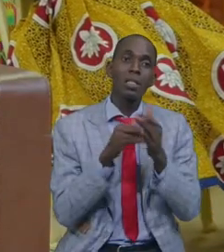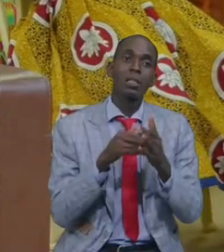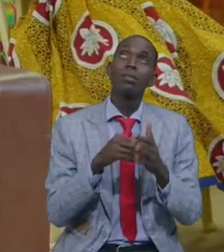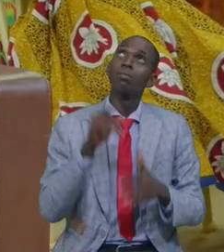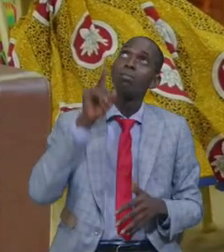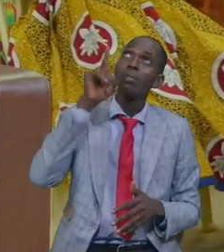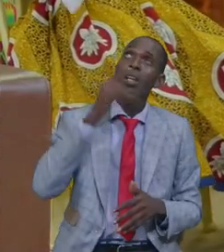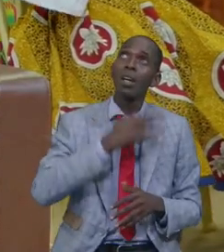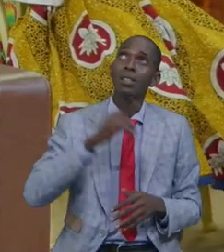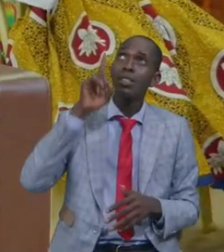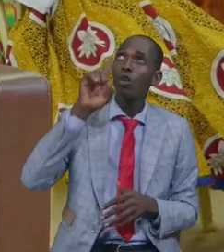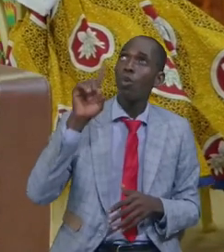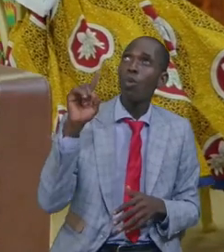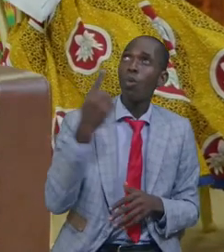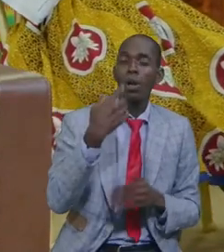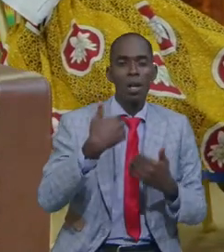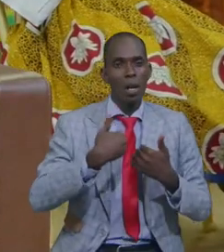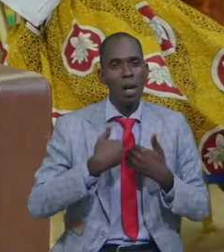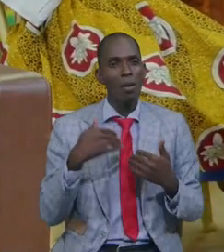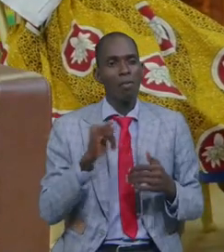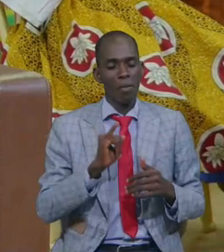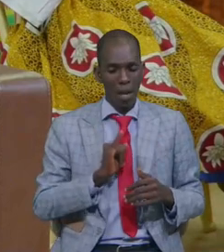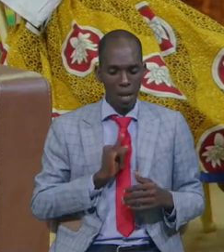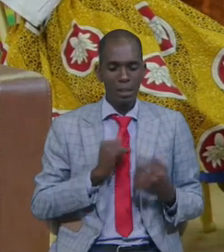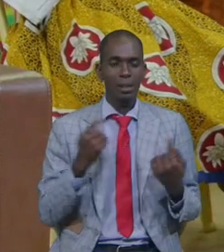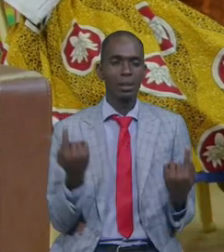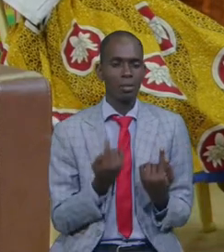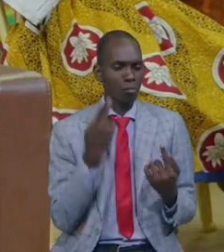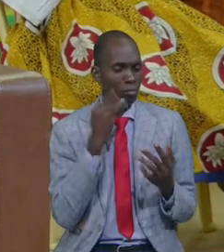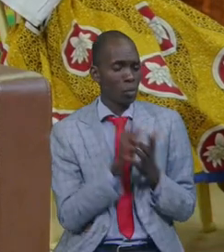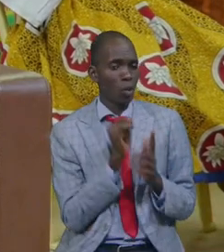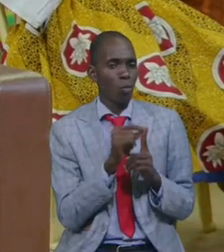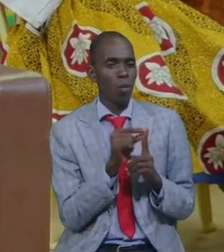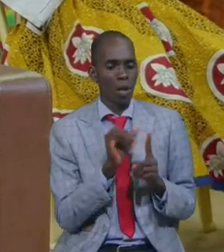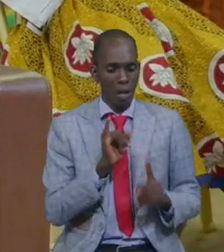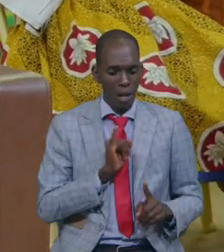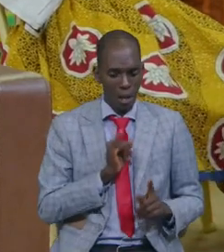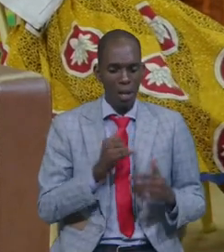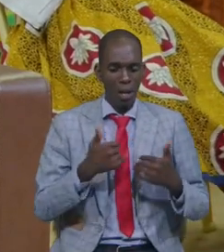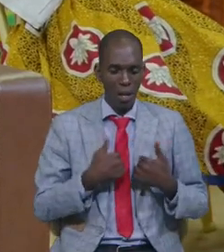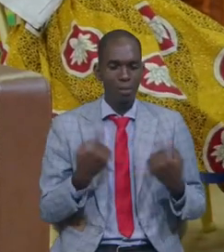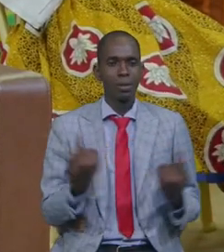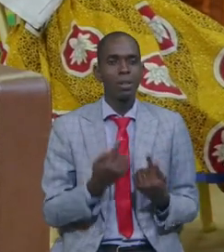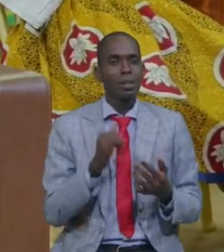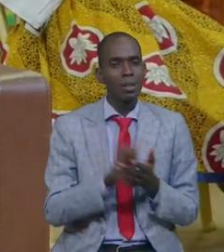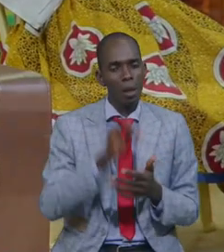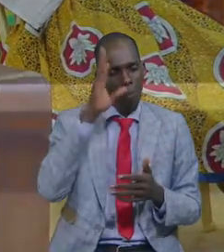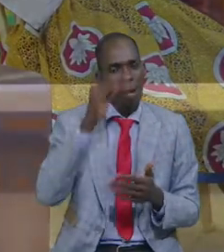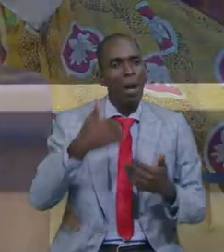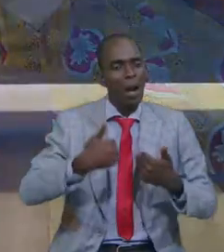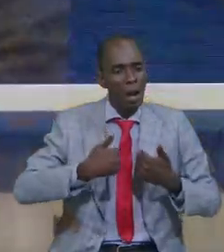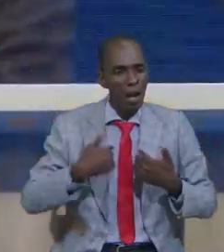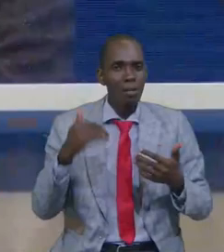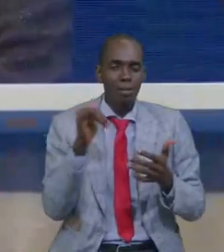I sinned. Look at that. That's a man that had conviction. His heart condemned him.